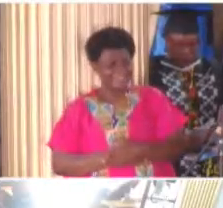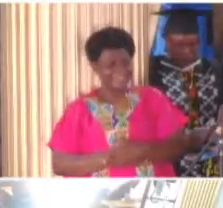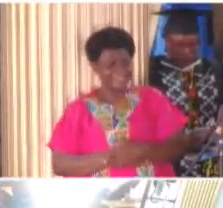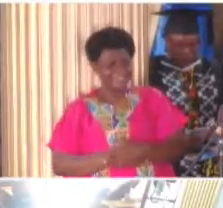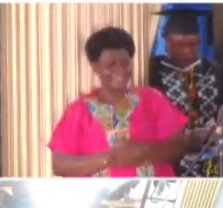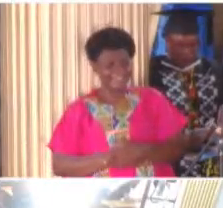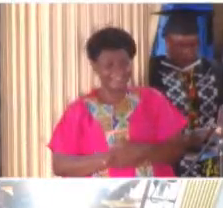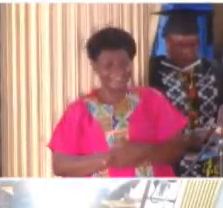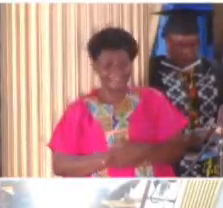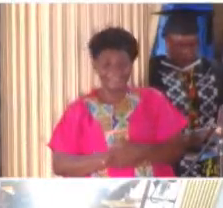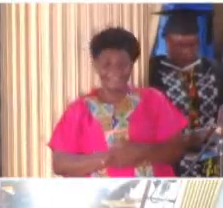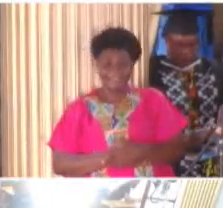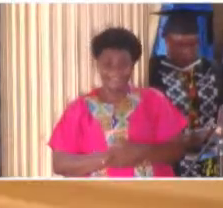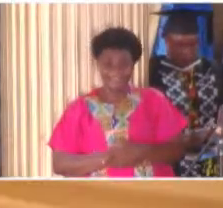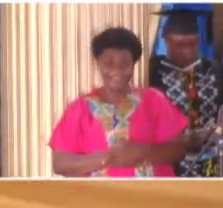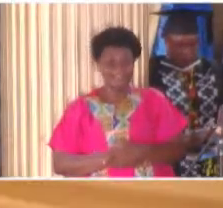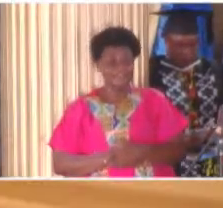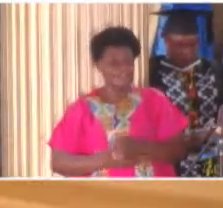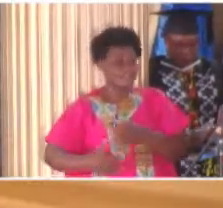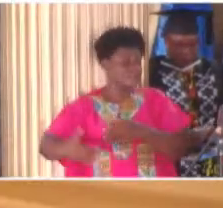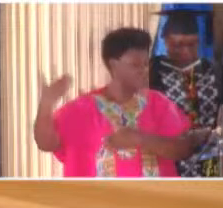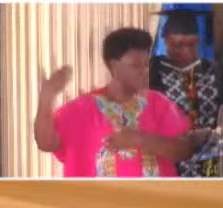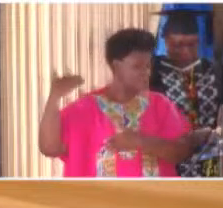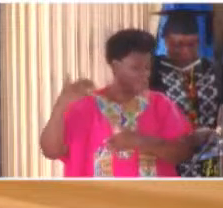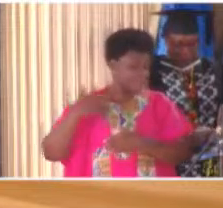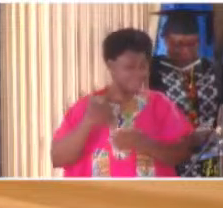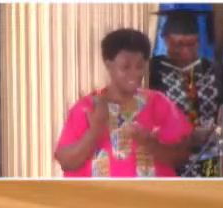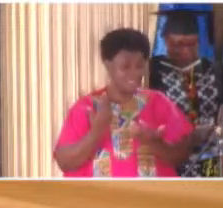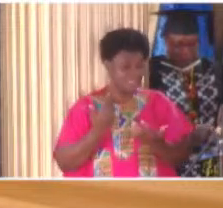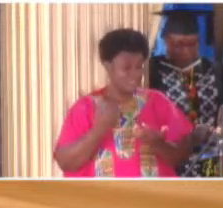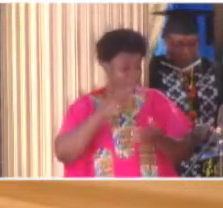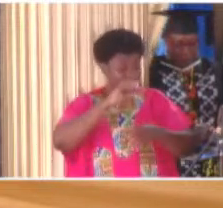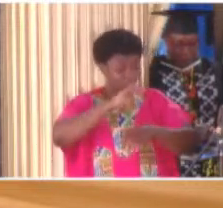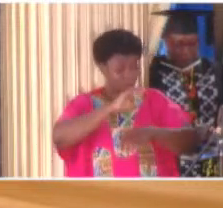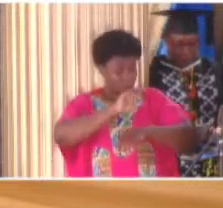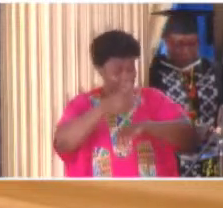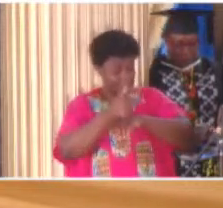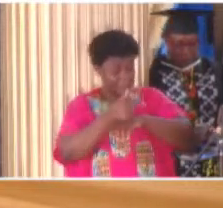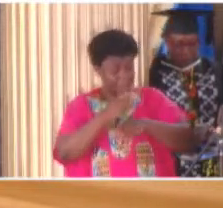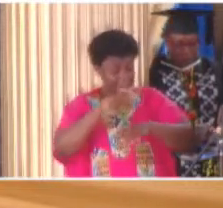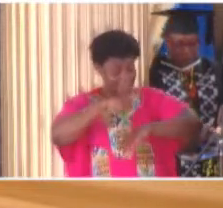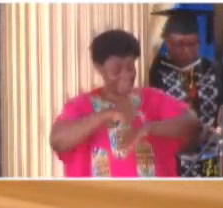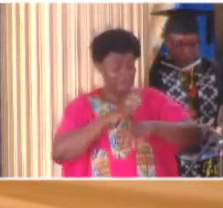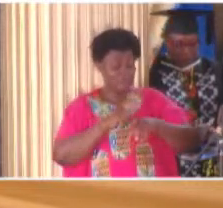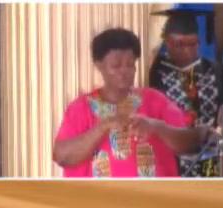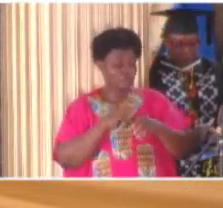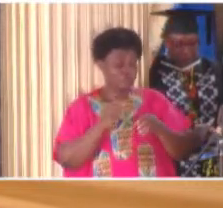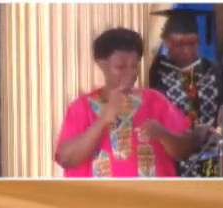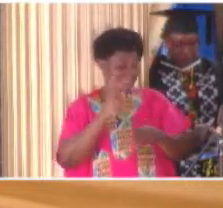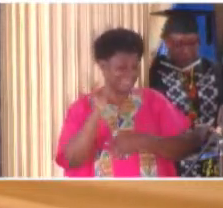Thank you. Over the congregation period of 7 days, a total of